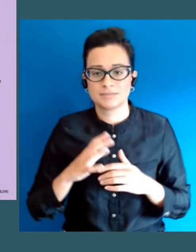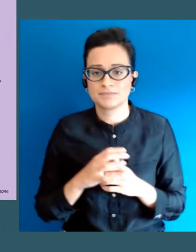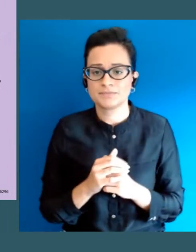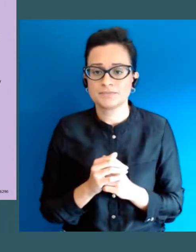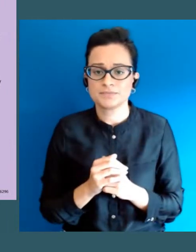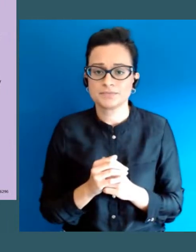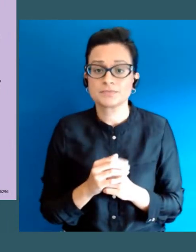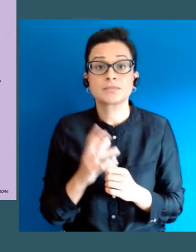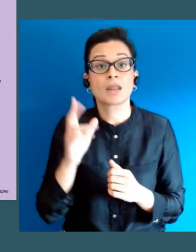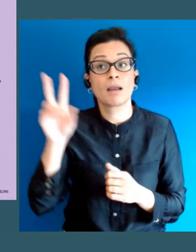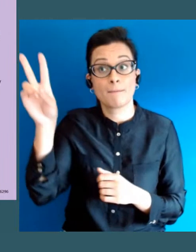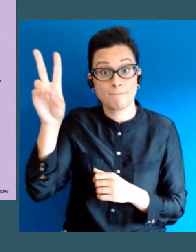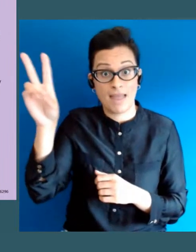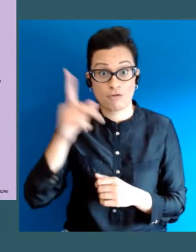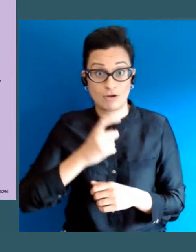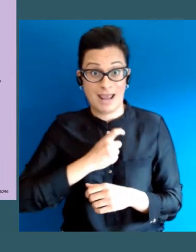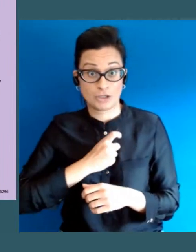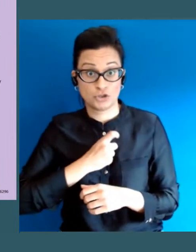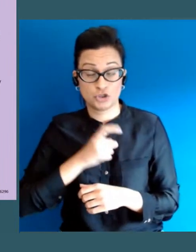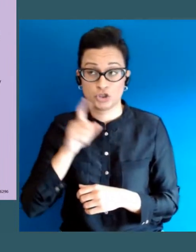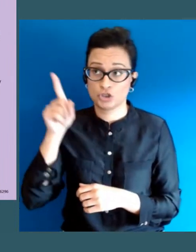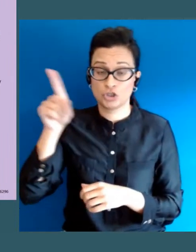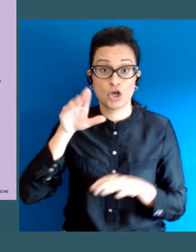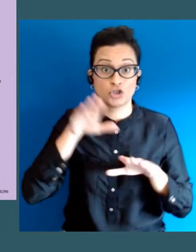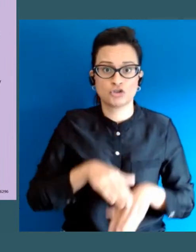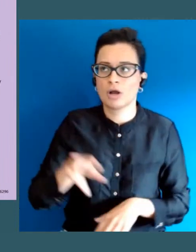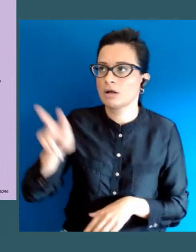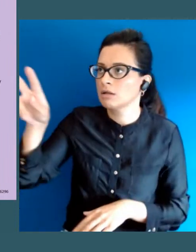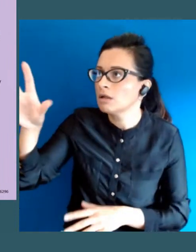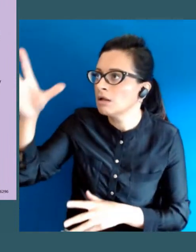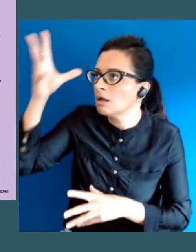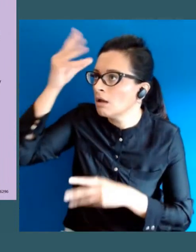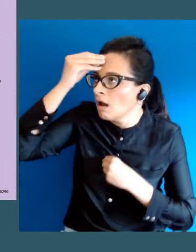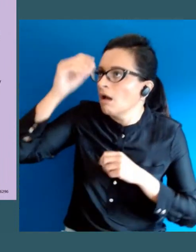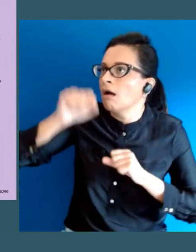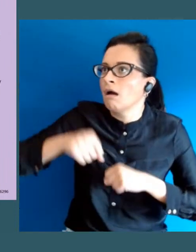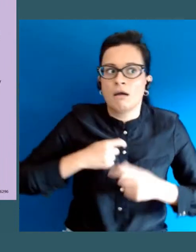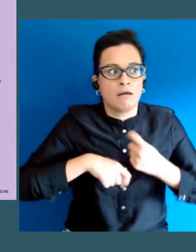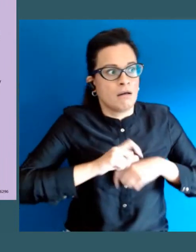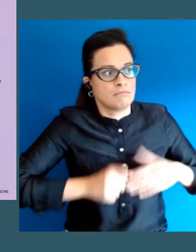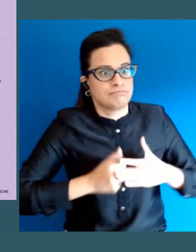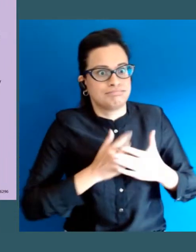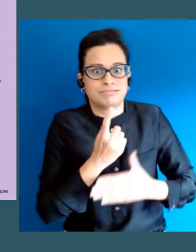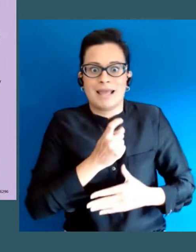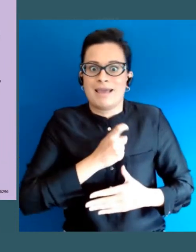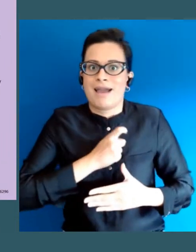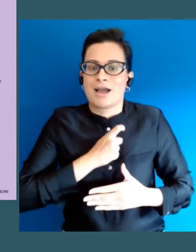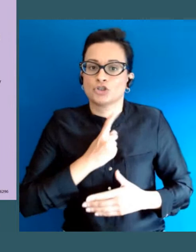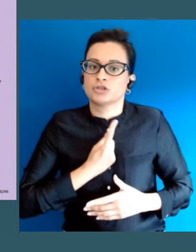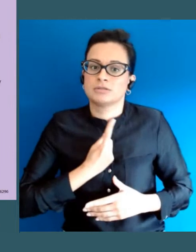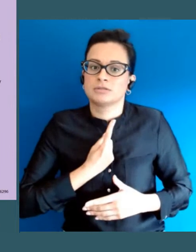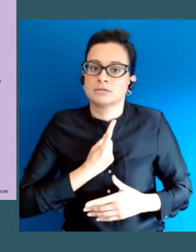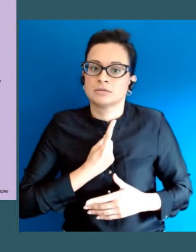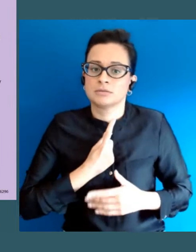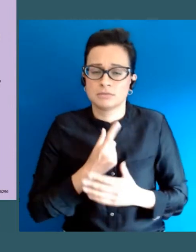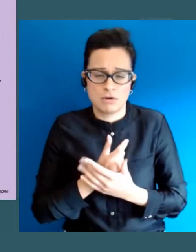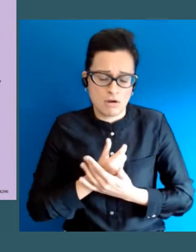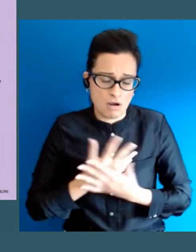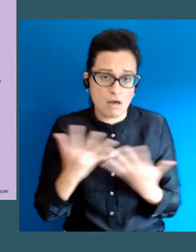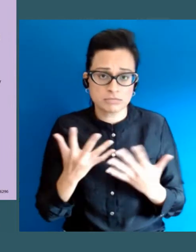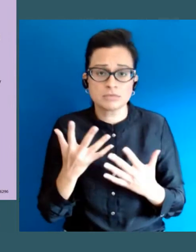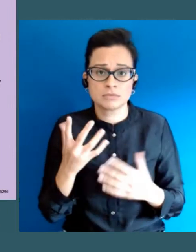is anxious, the child is more likely to develop their own anxiety disorders. And there's been quite a few